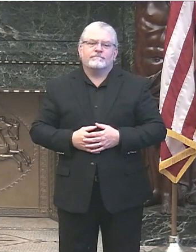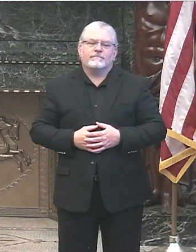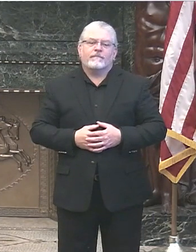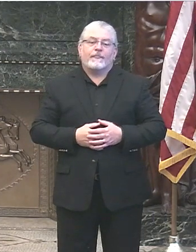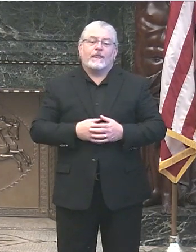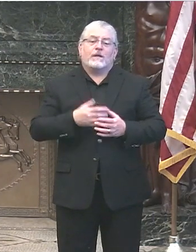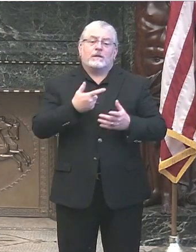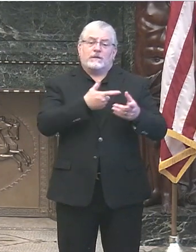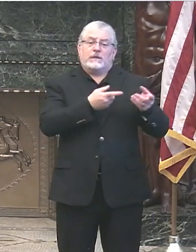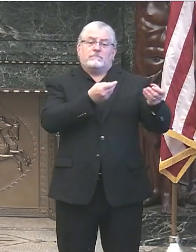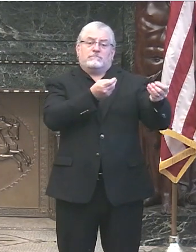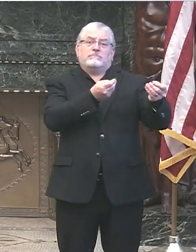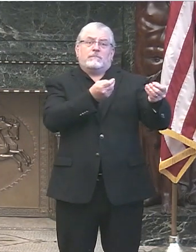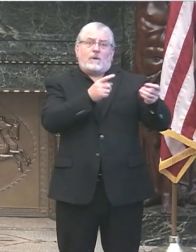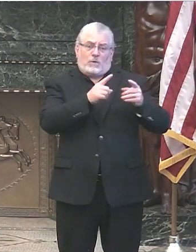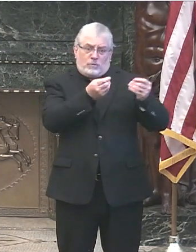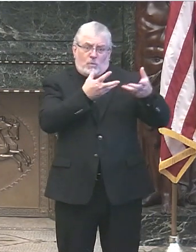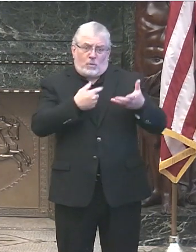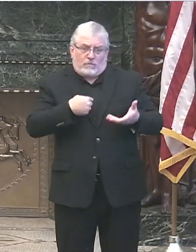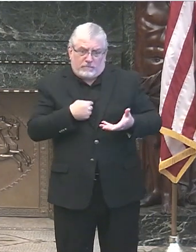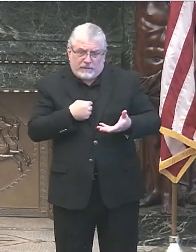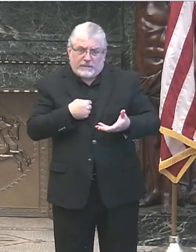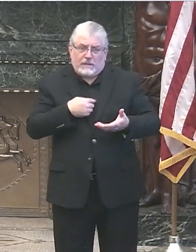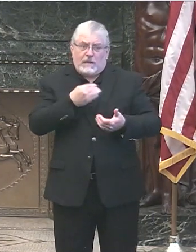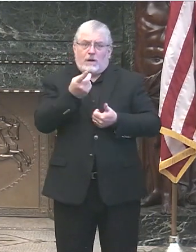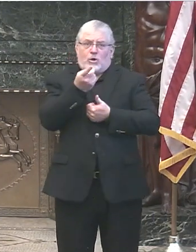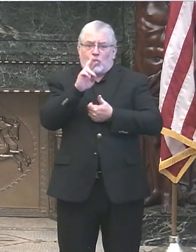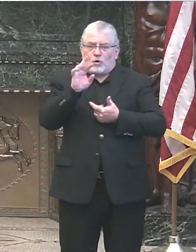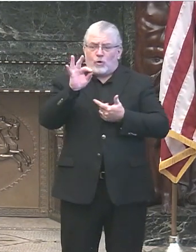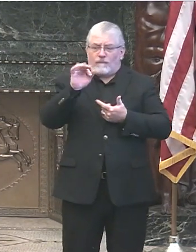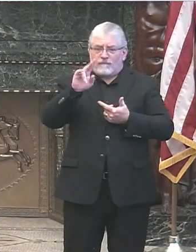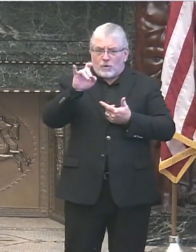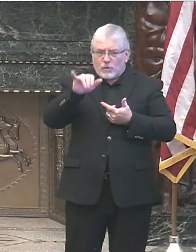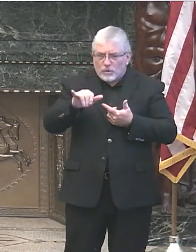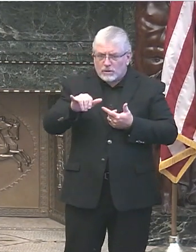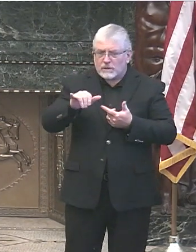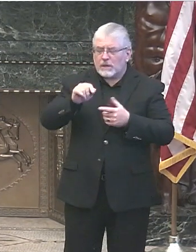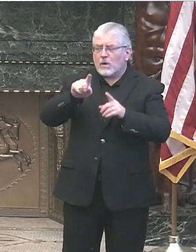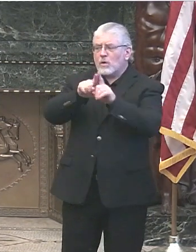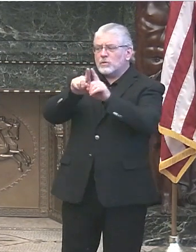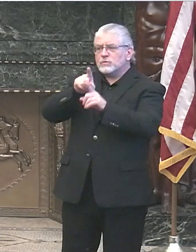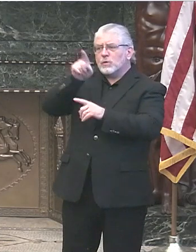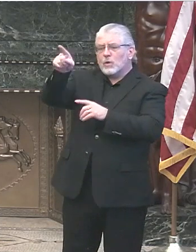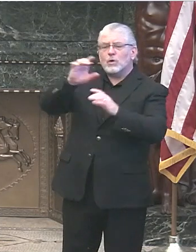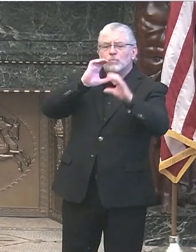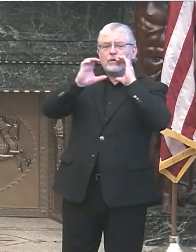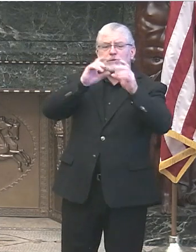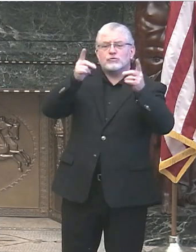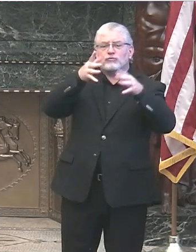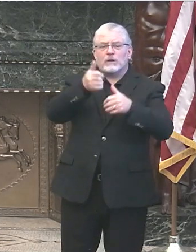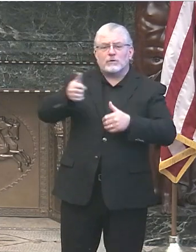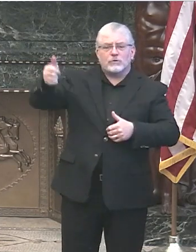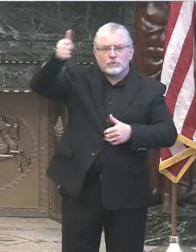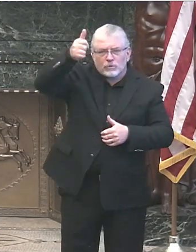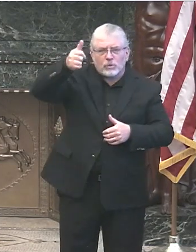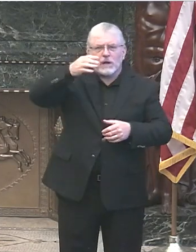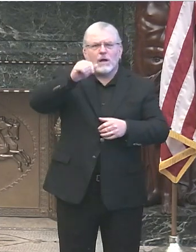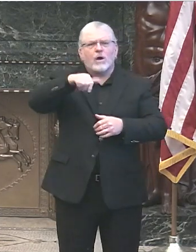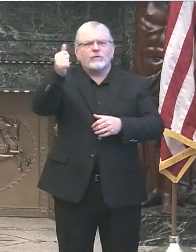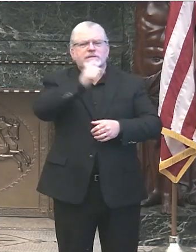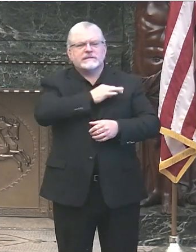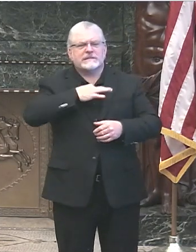and the mayor and Dr. Farley, but also included our communications director, our chief of staff, the fire commissioner, the police